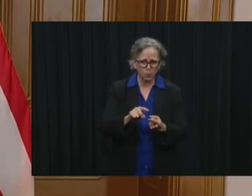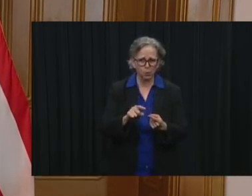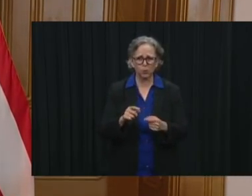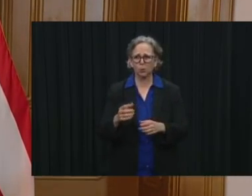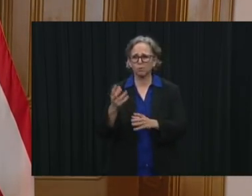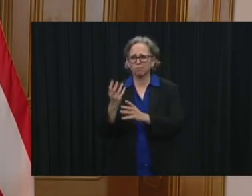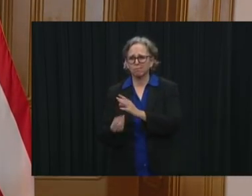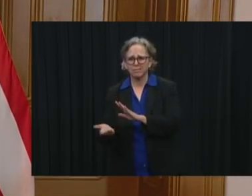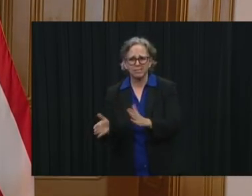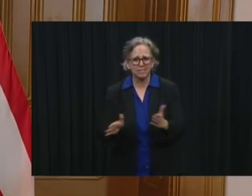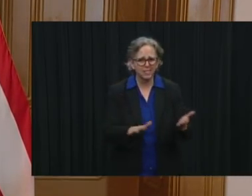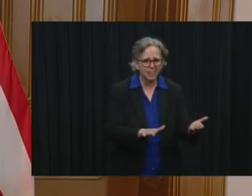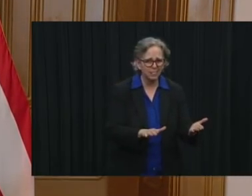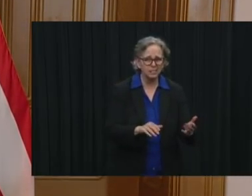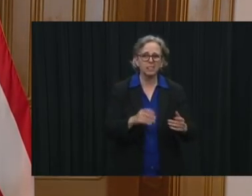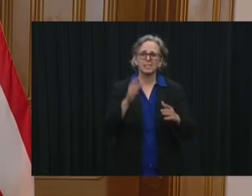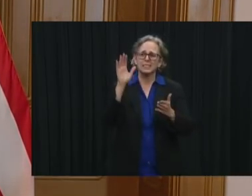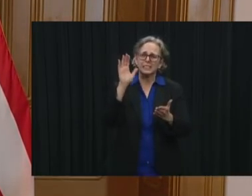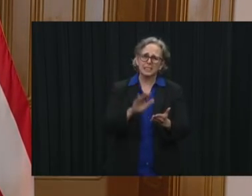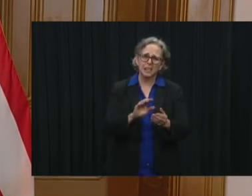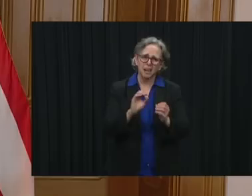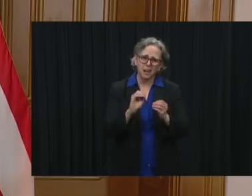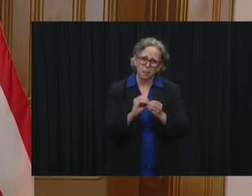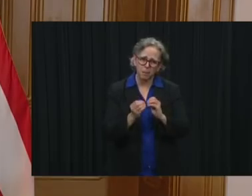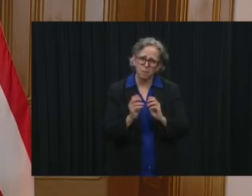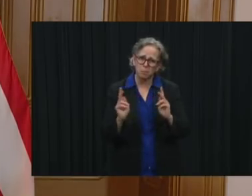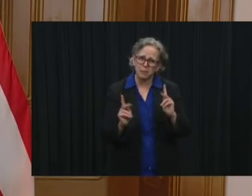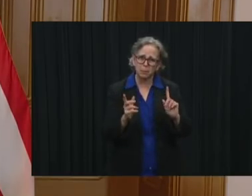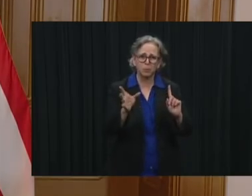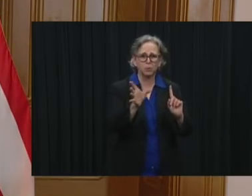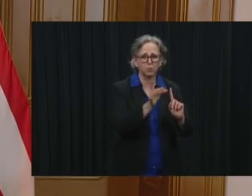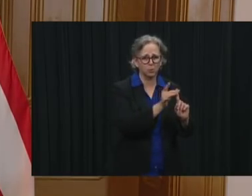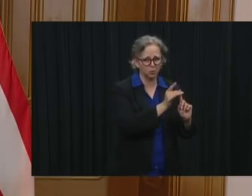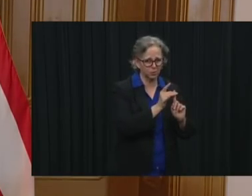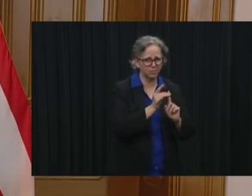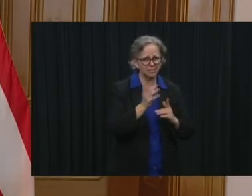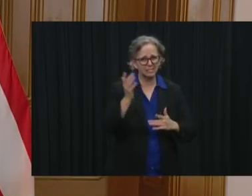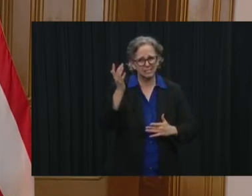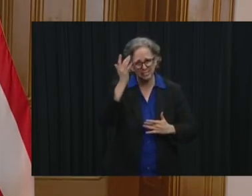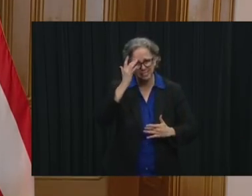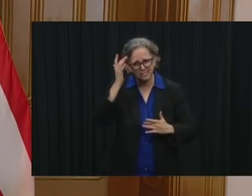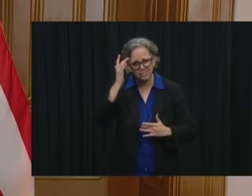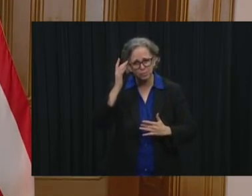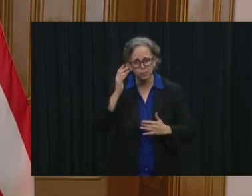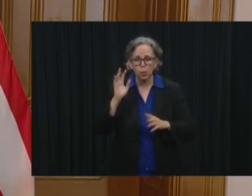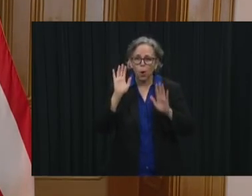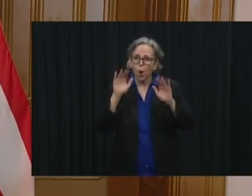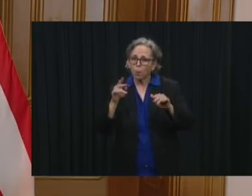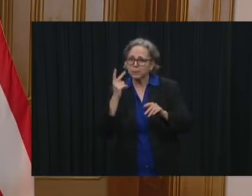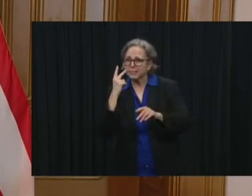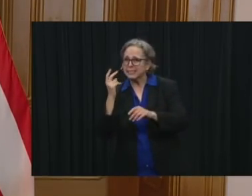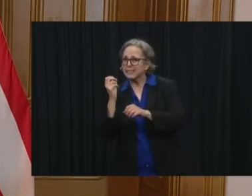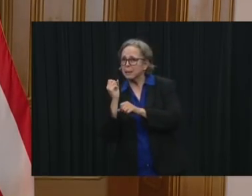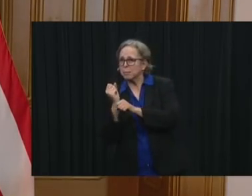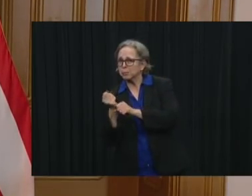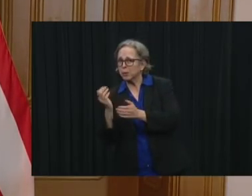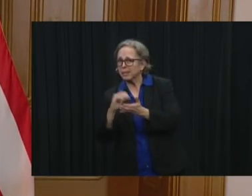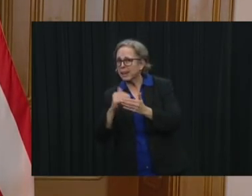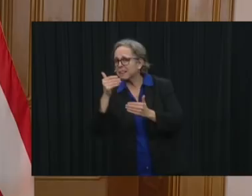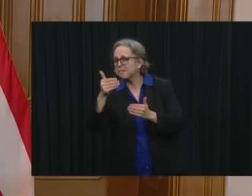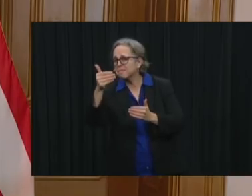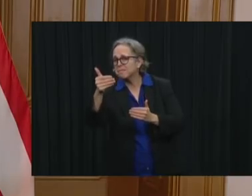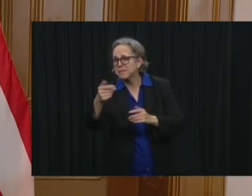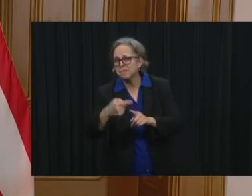this. And again, we hope to see baseball again in a few months. I'm going to talk about a